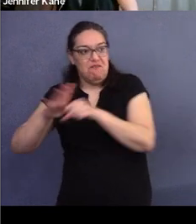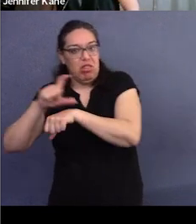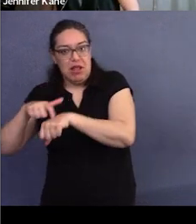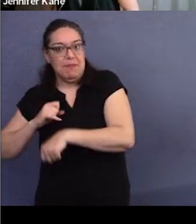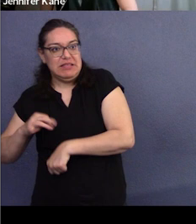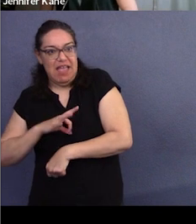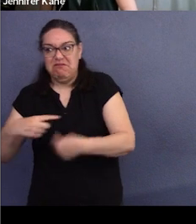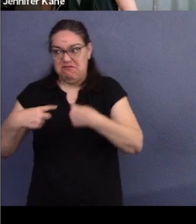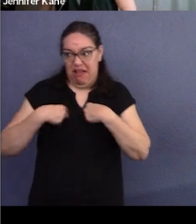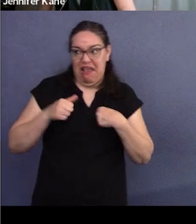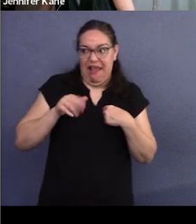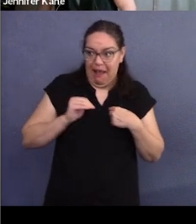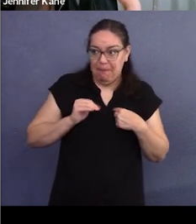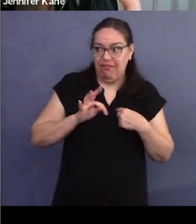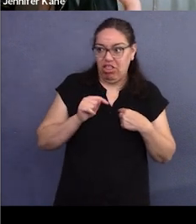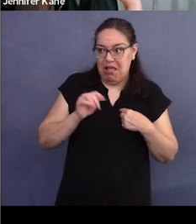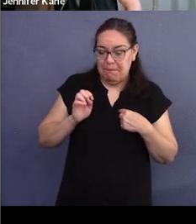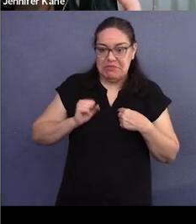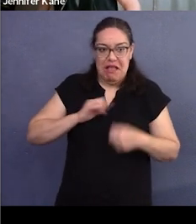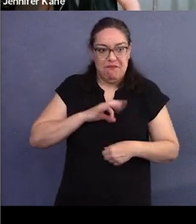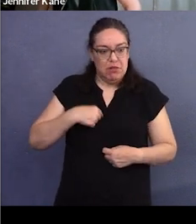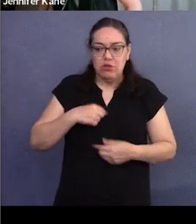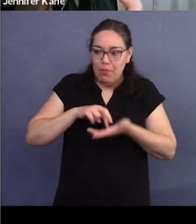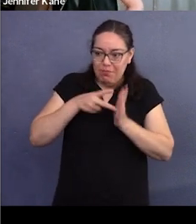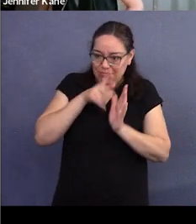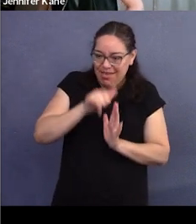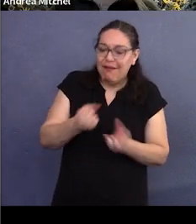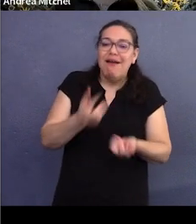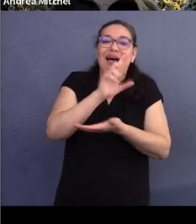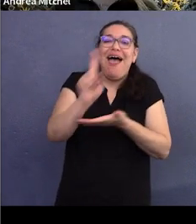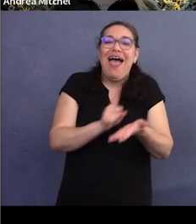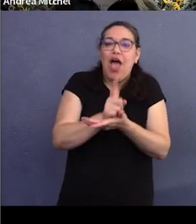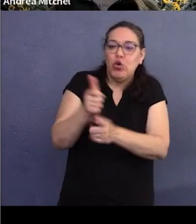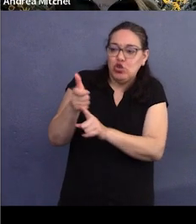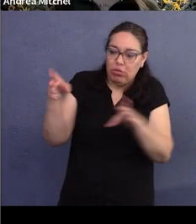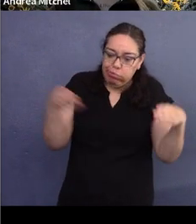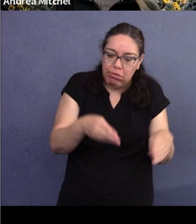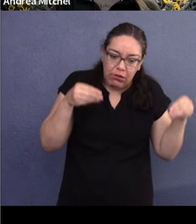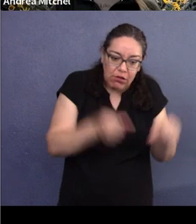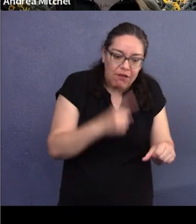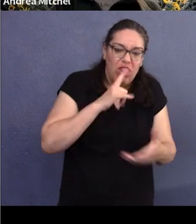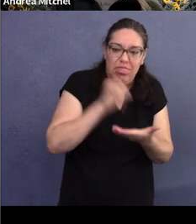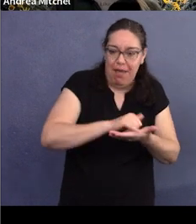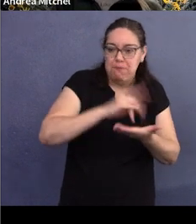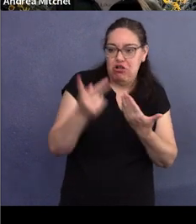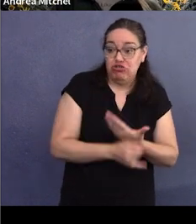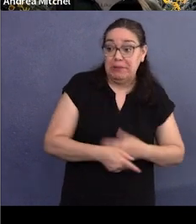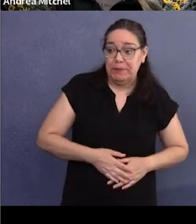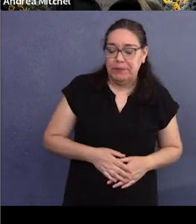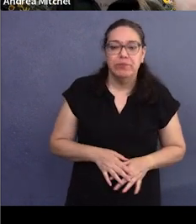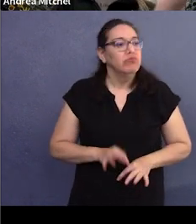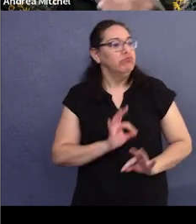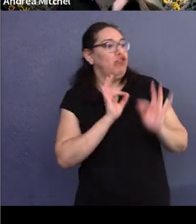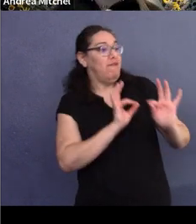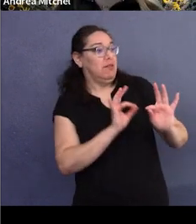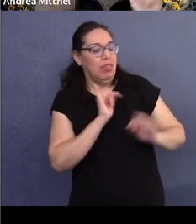translate that sort of as the hours they're going to spend on the project. Perfect. Excellent. So for